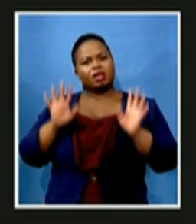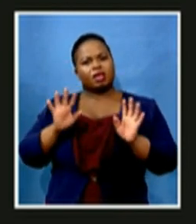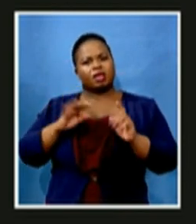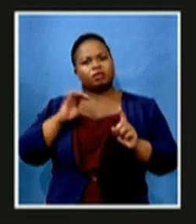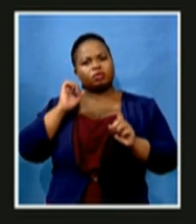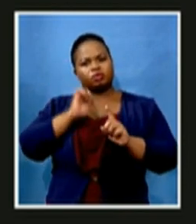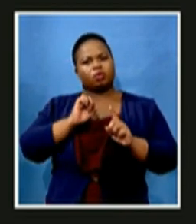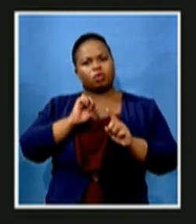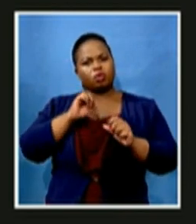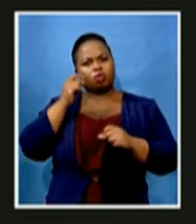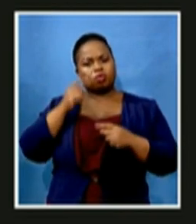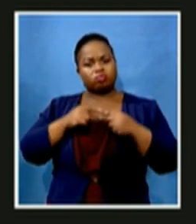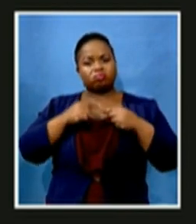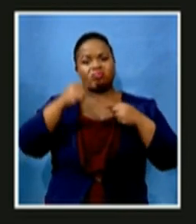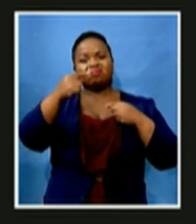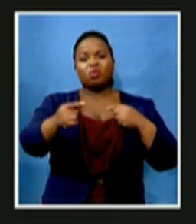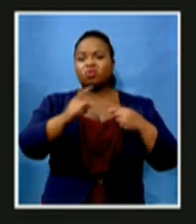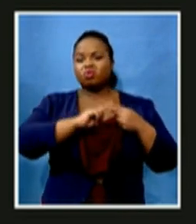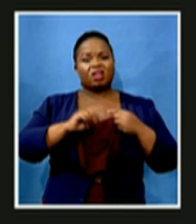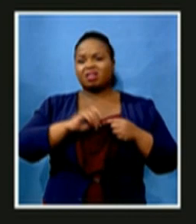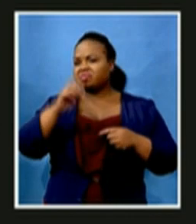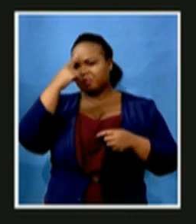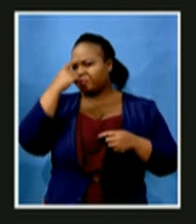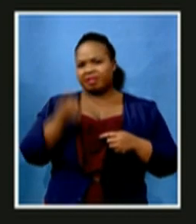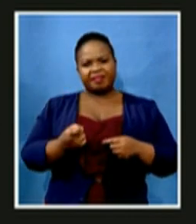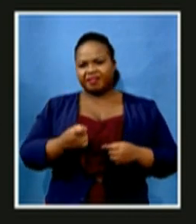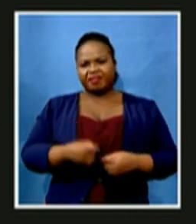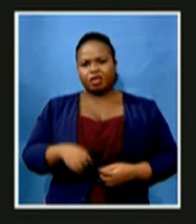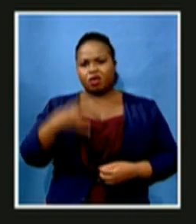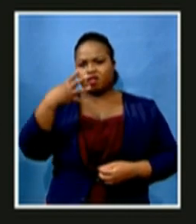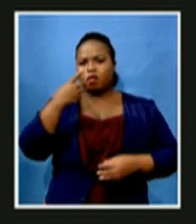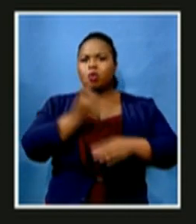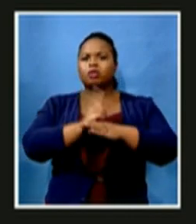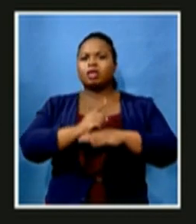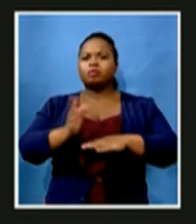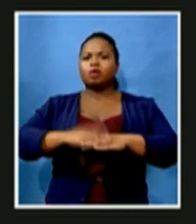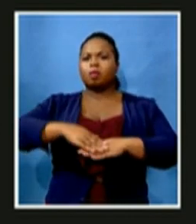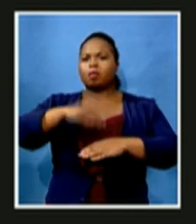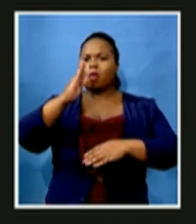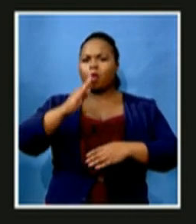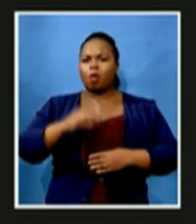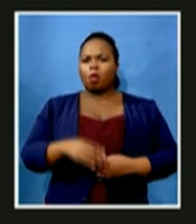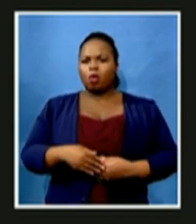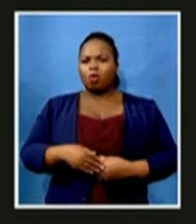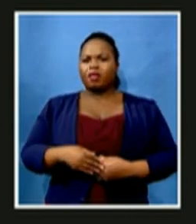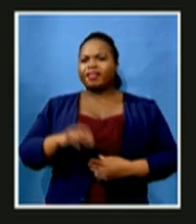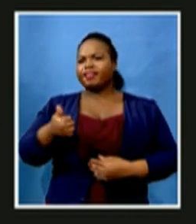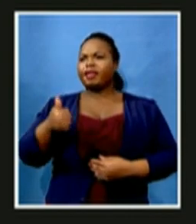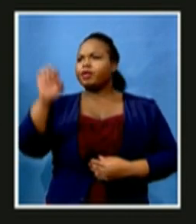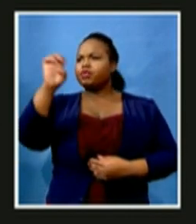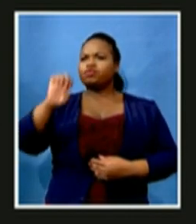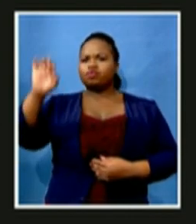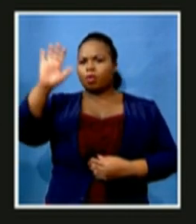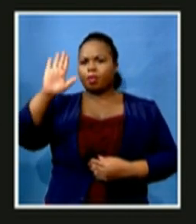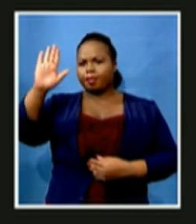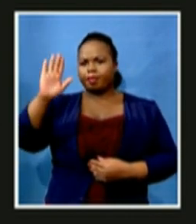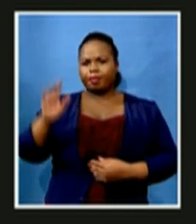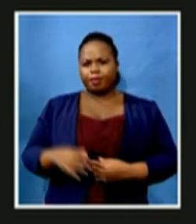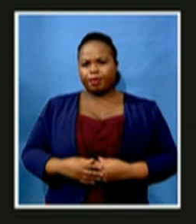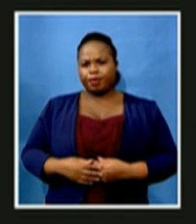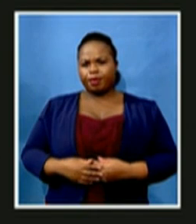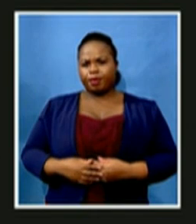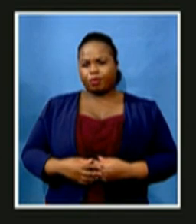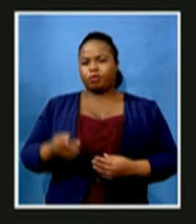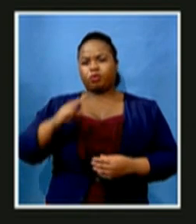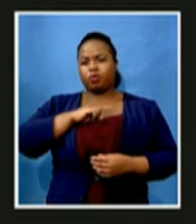to believe we'll be 4 times Northern Europe, all those countries at kind of 40 to 45 latitude. And if